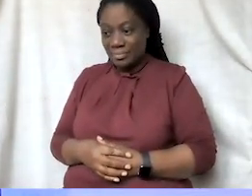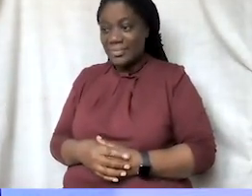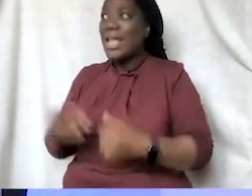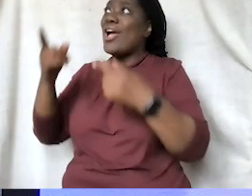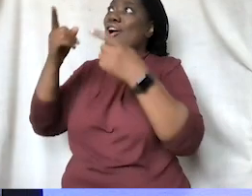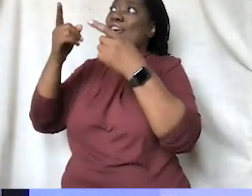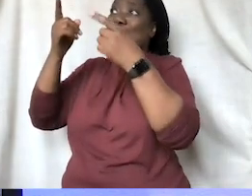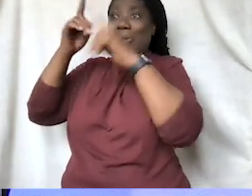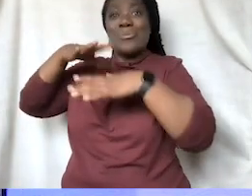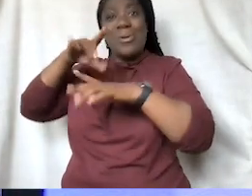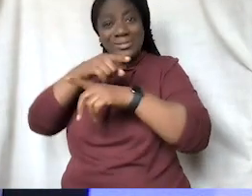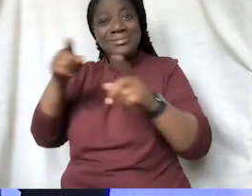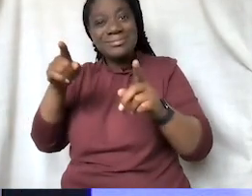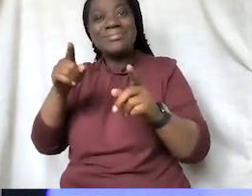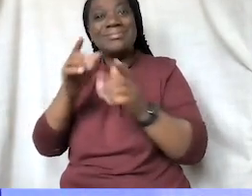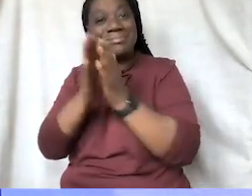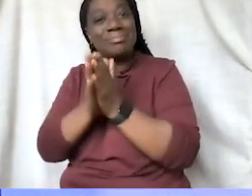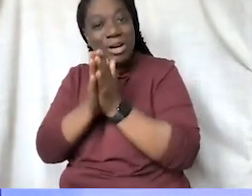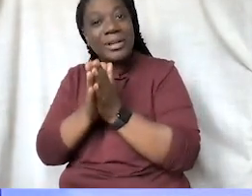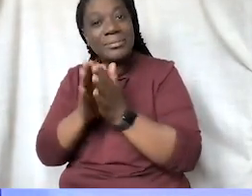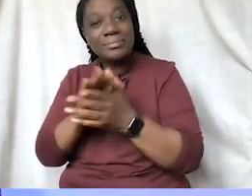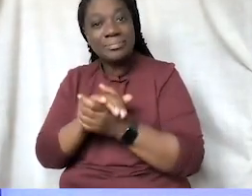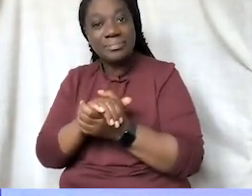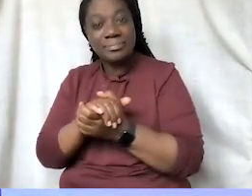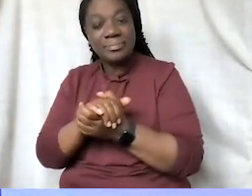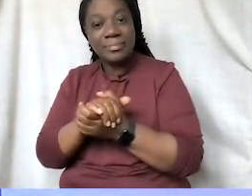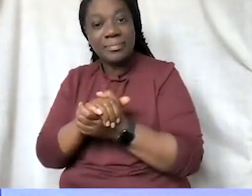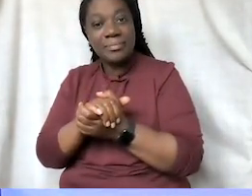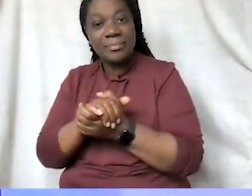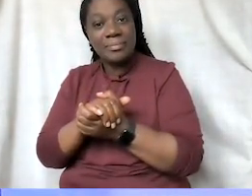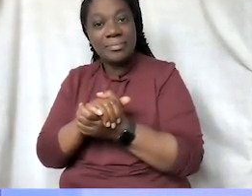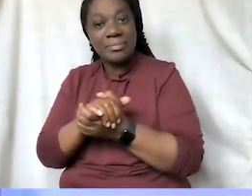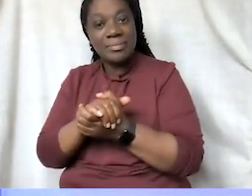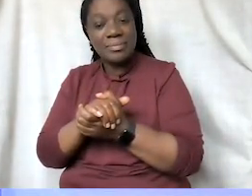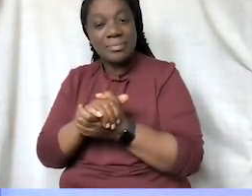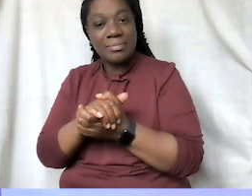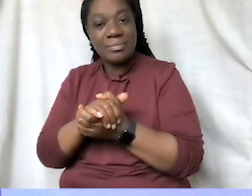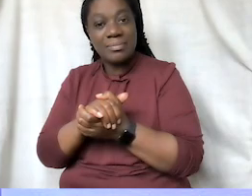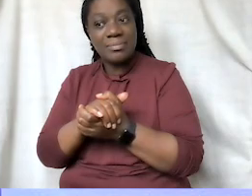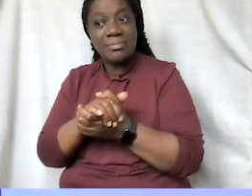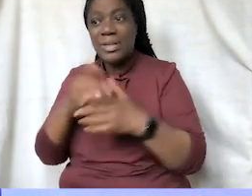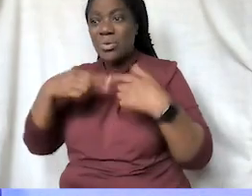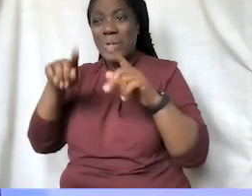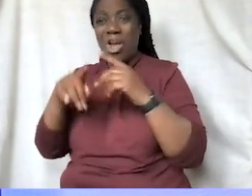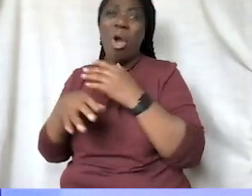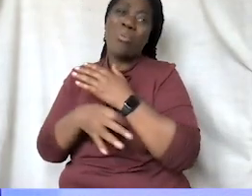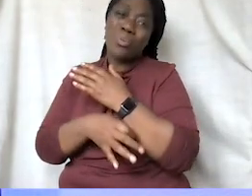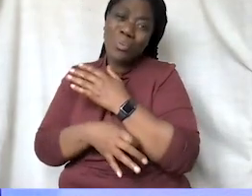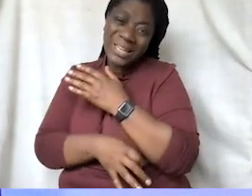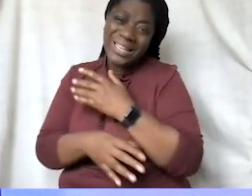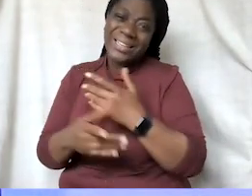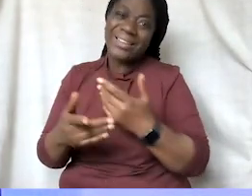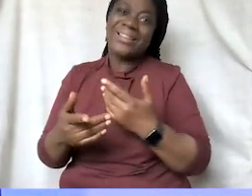pray. God wants you to pray. You see, folks, we are weak because we